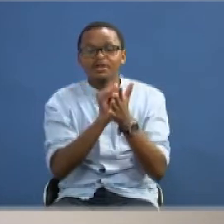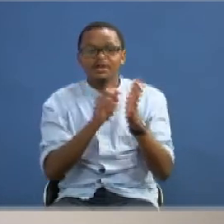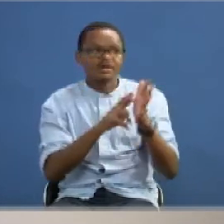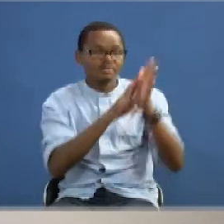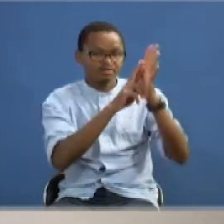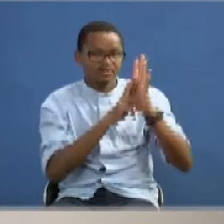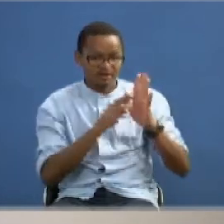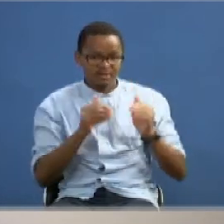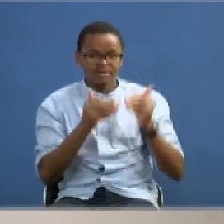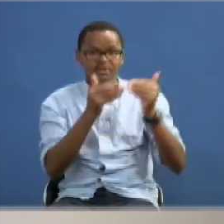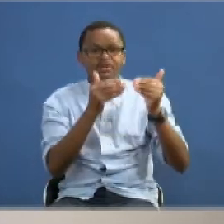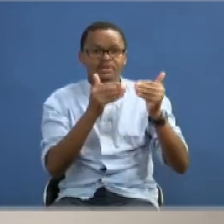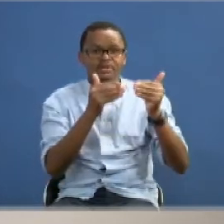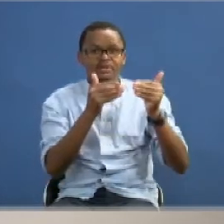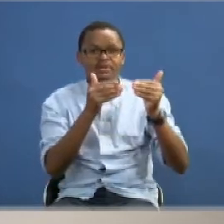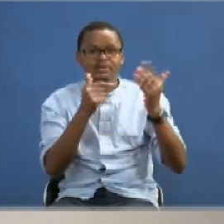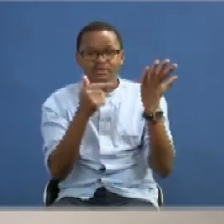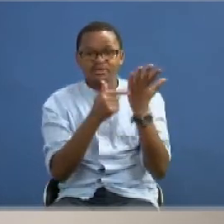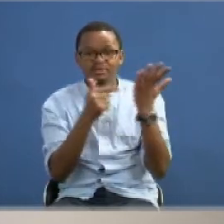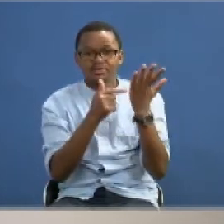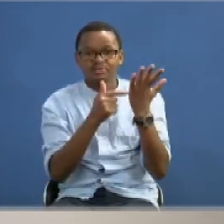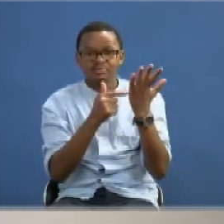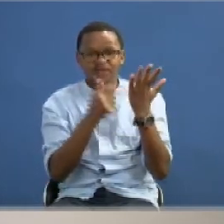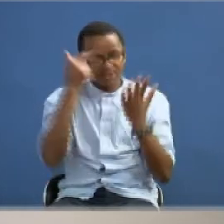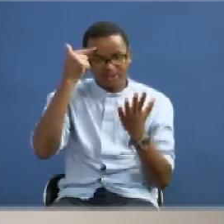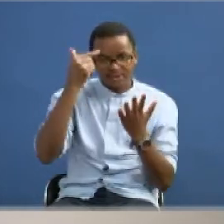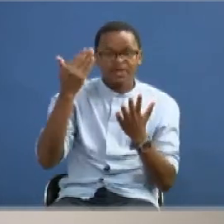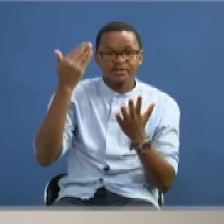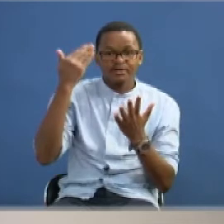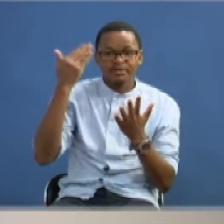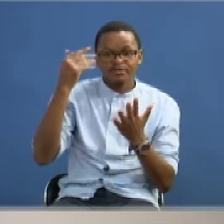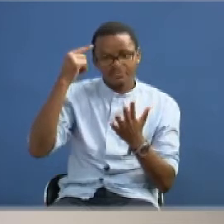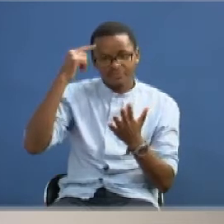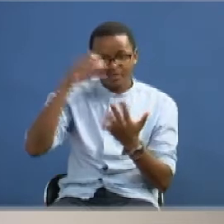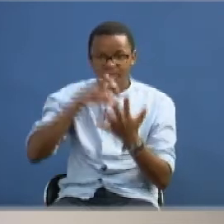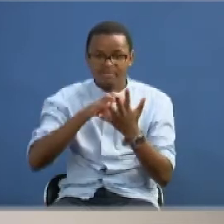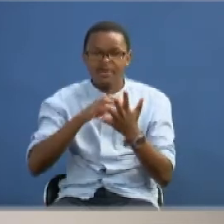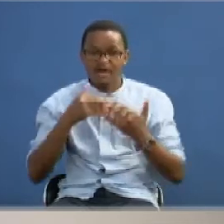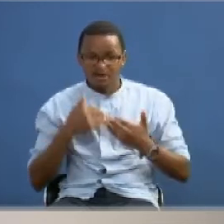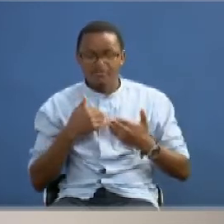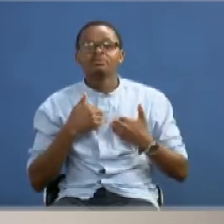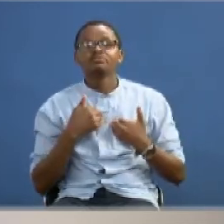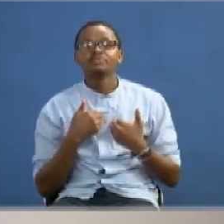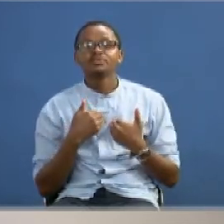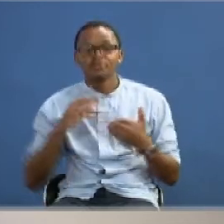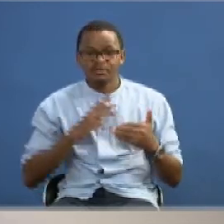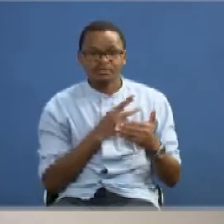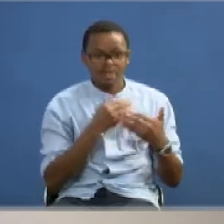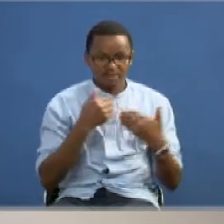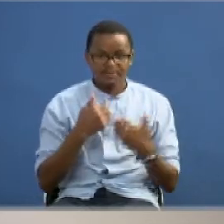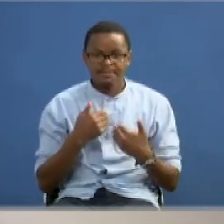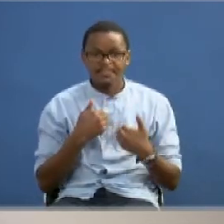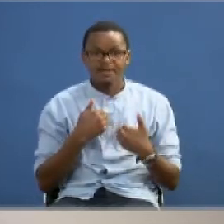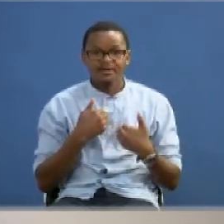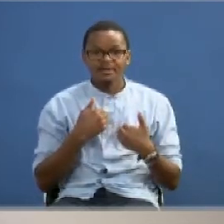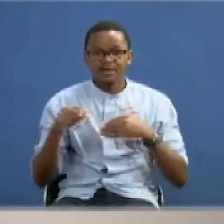require, given the epidemiologic projections that had been given for the cases that we are going to have. We have had